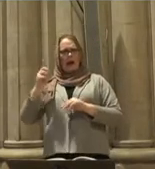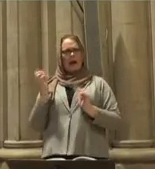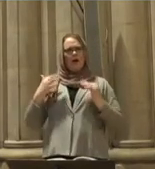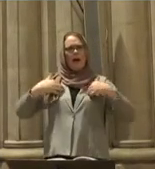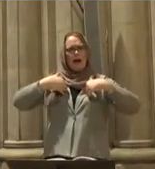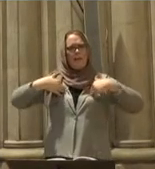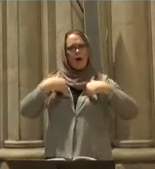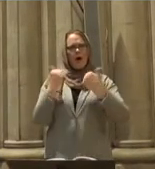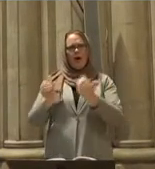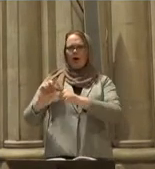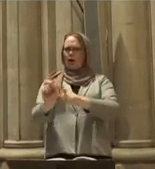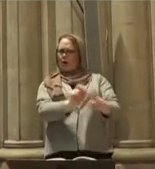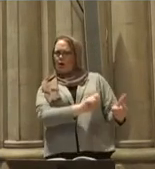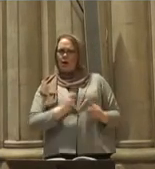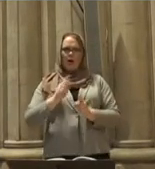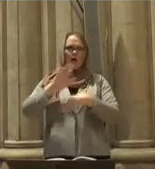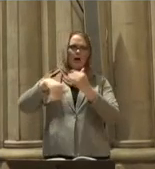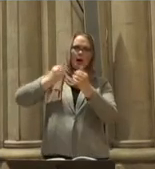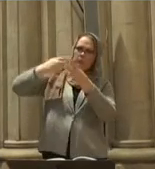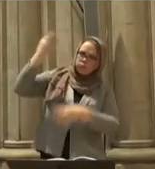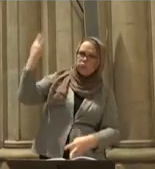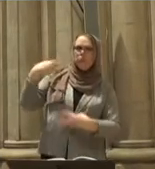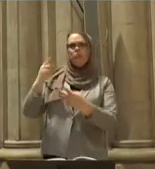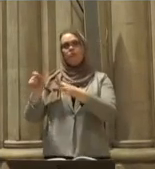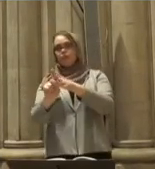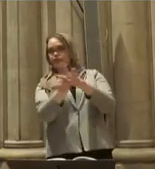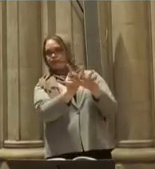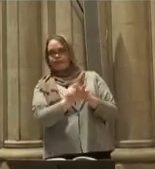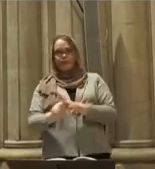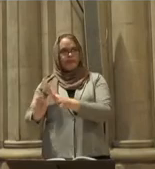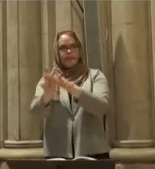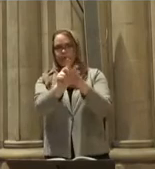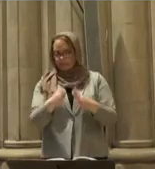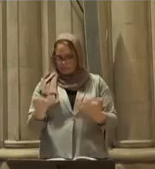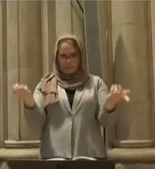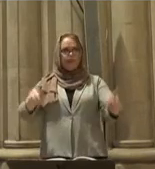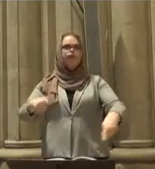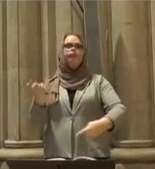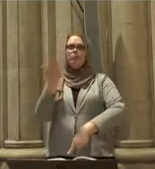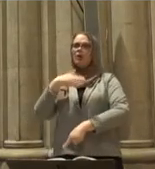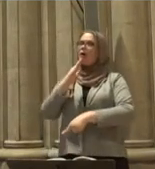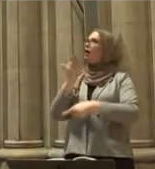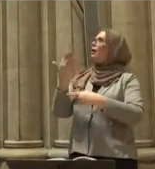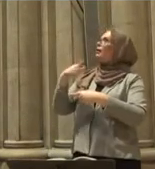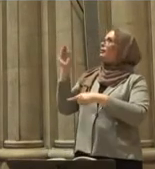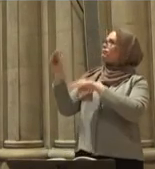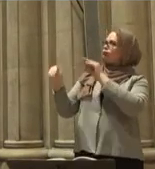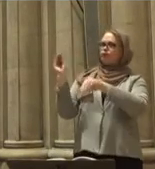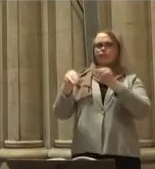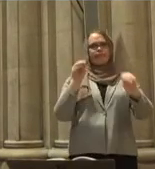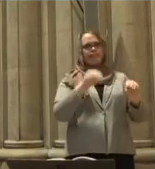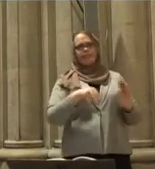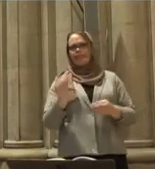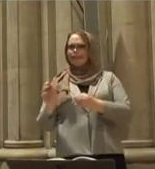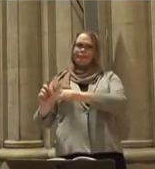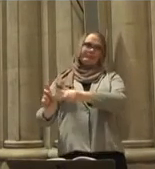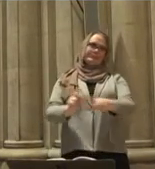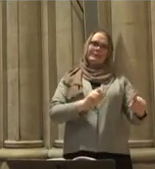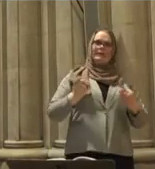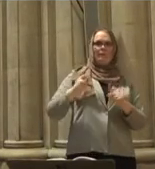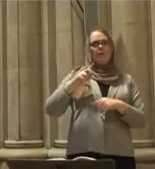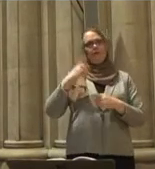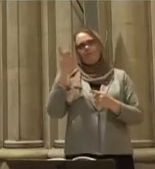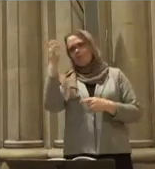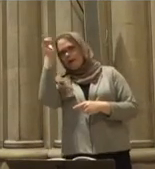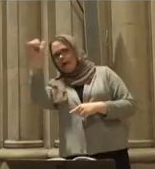kind. And it was so. God made the wild animals of the earth of every kind, and the cattle